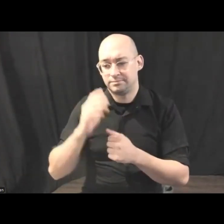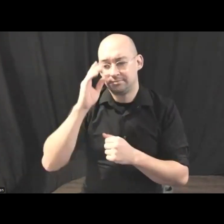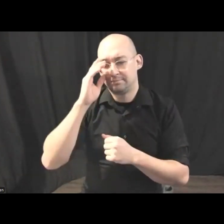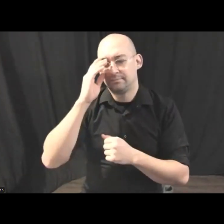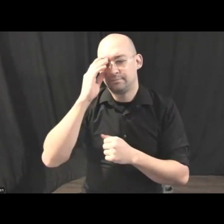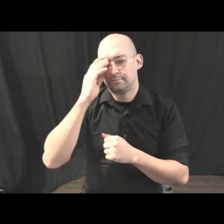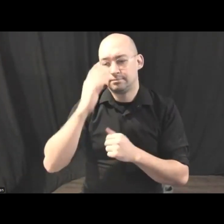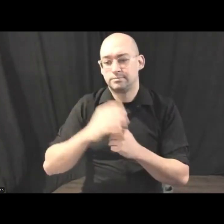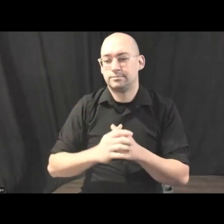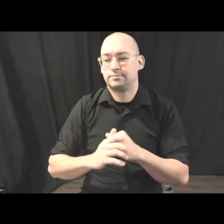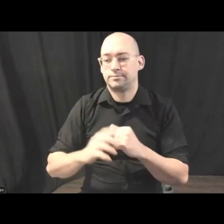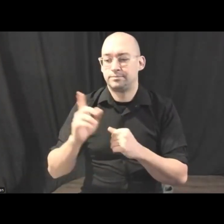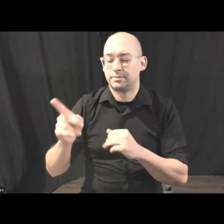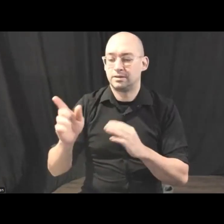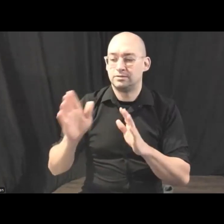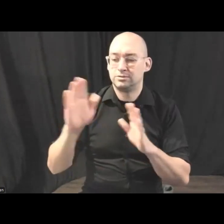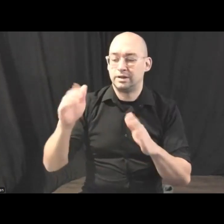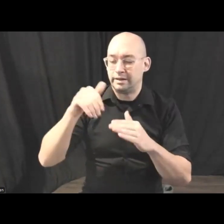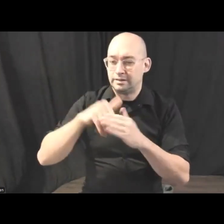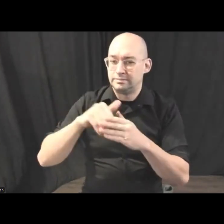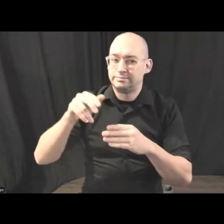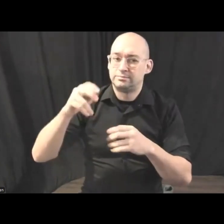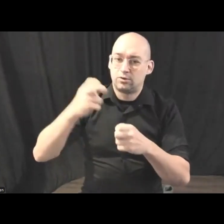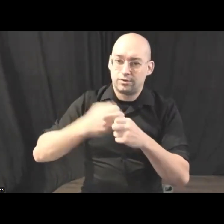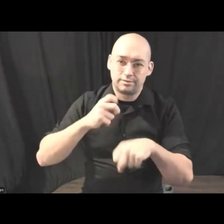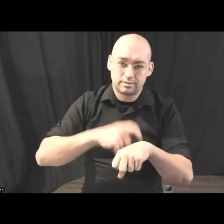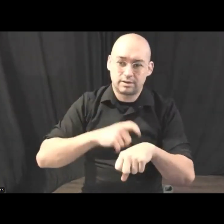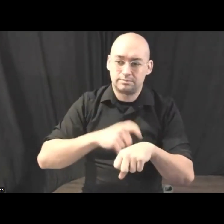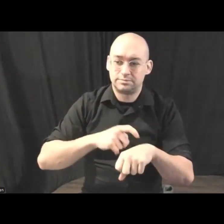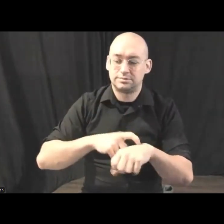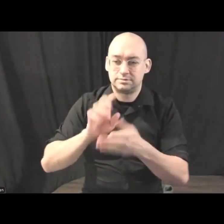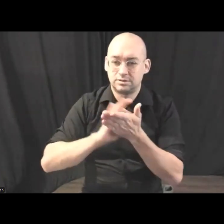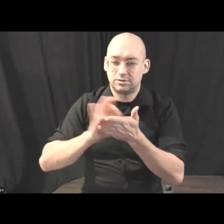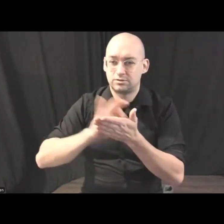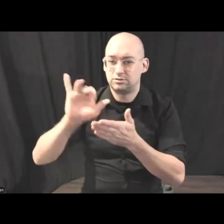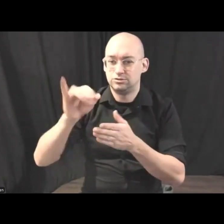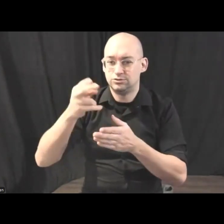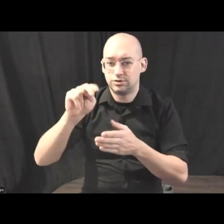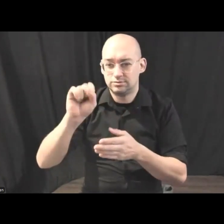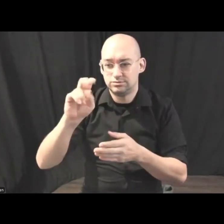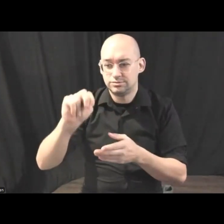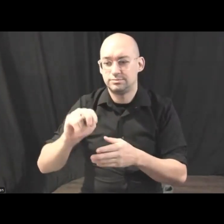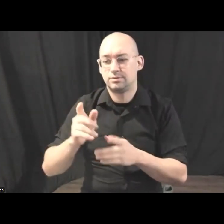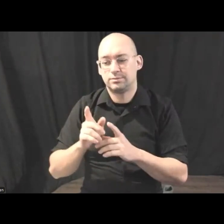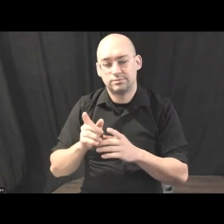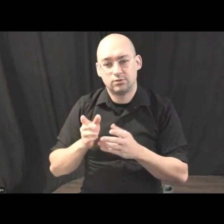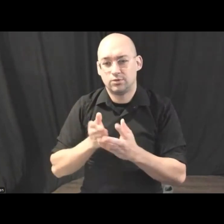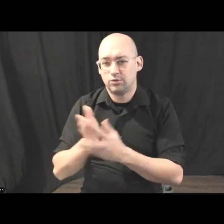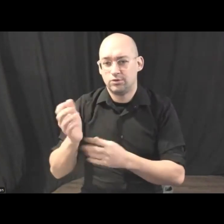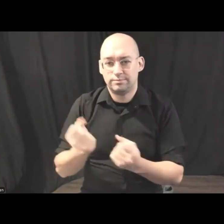But actually, it's wonderful in these tough times to be here with Secretary Johnson. We have been through many of these 10 years